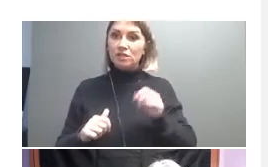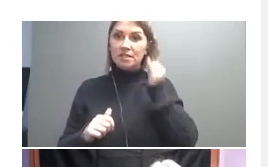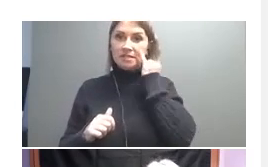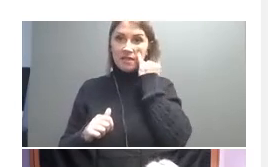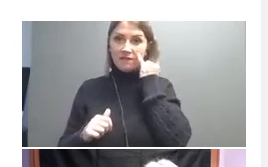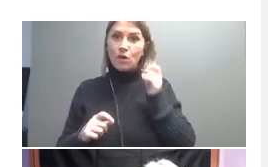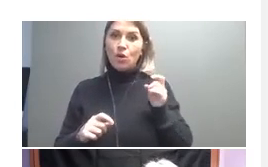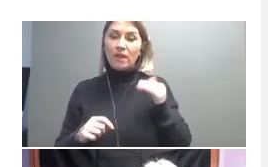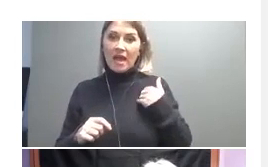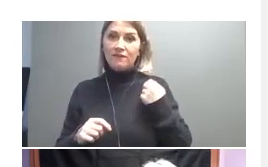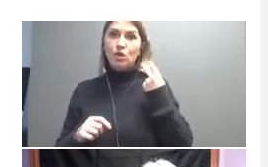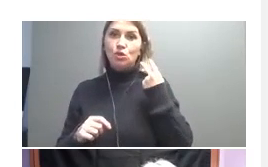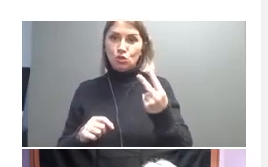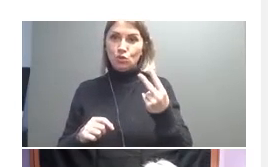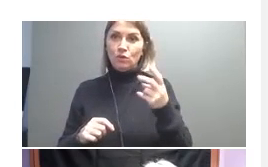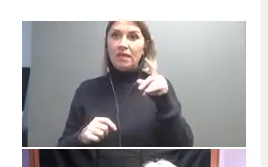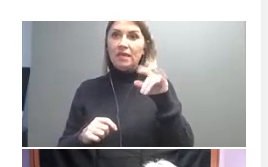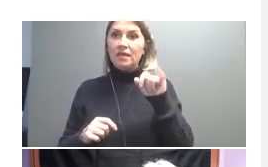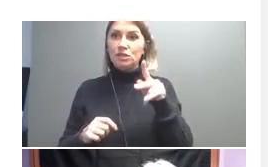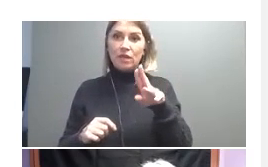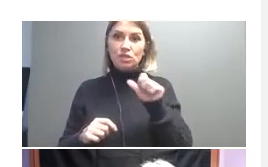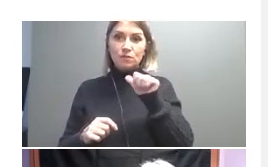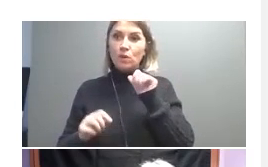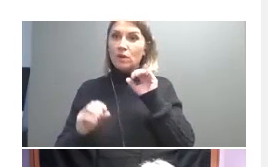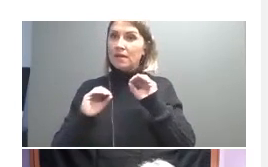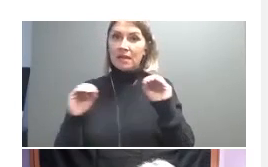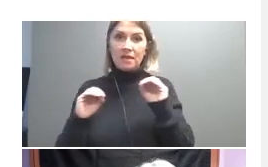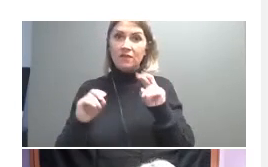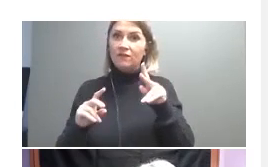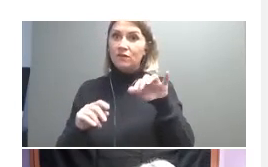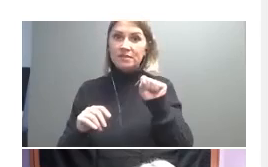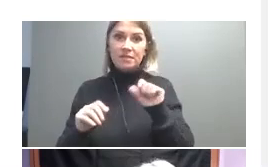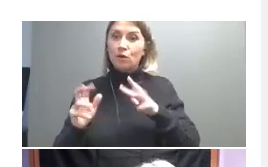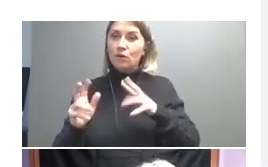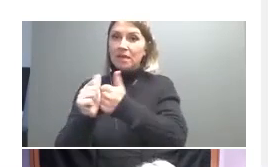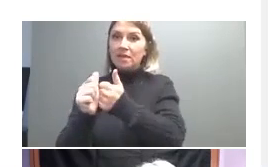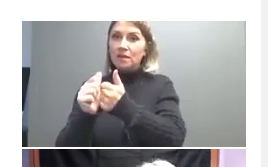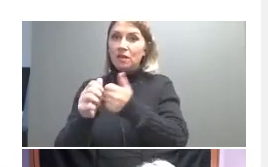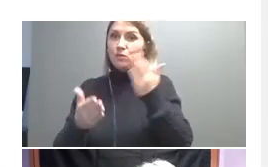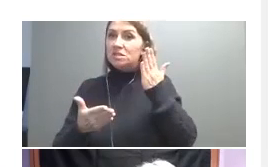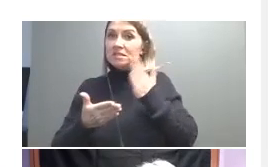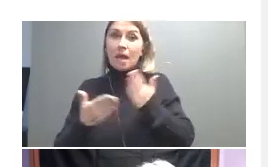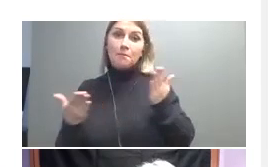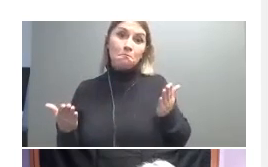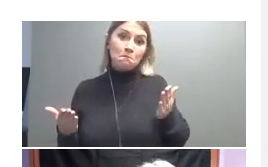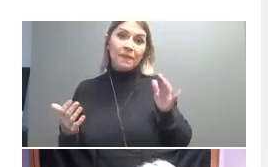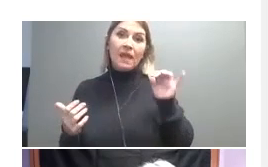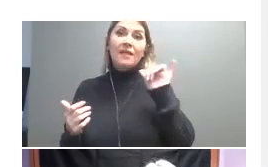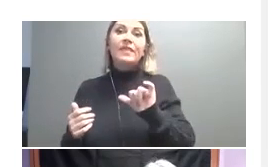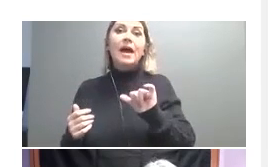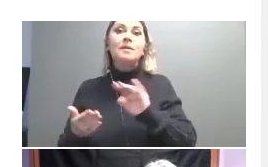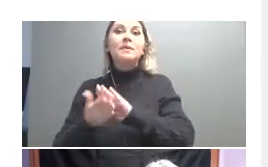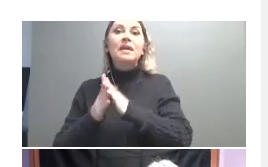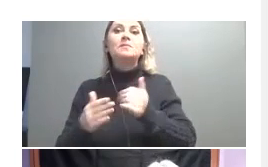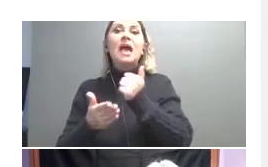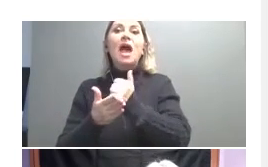2 iterations where none of the vertices are updated, then we just stop. That becomes helpful for